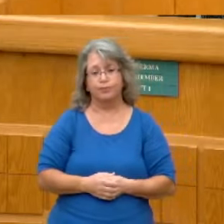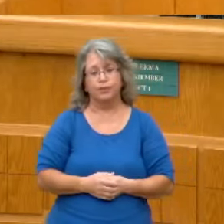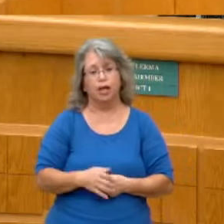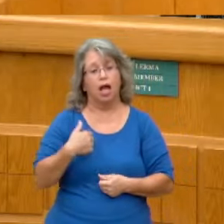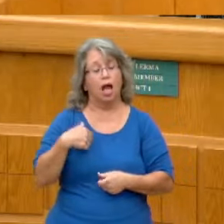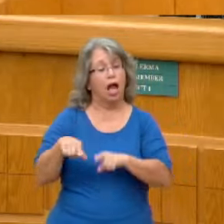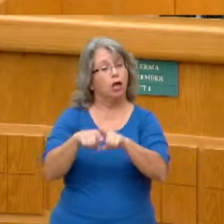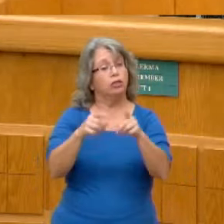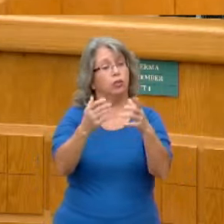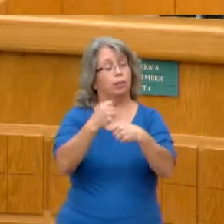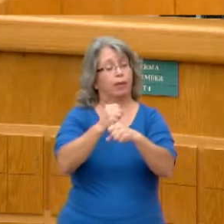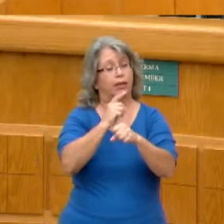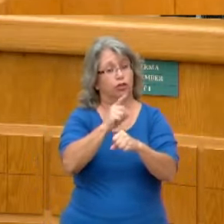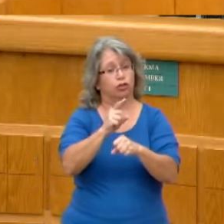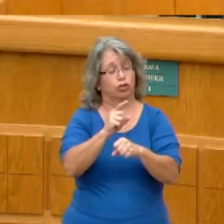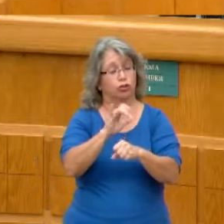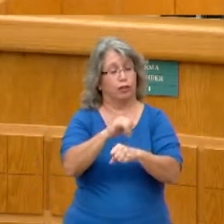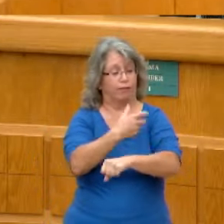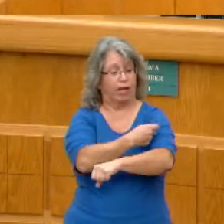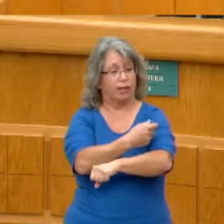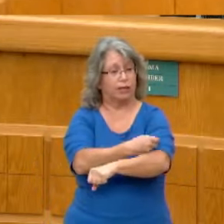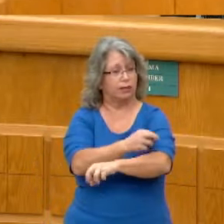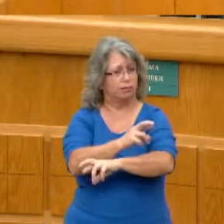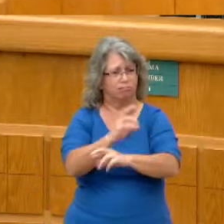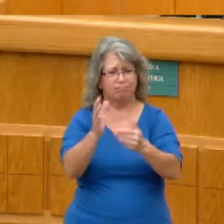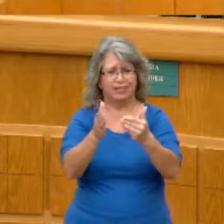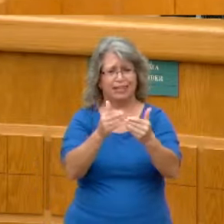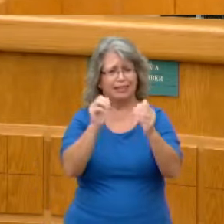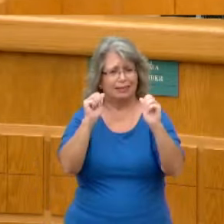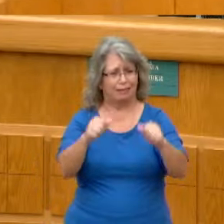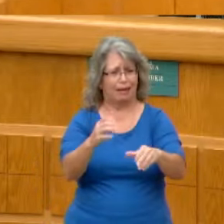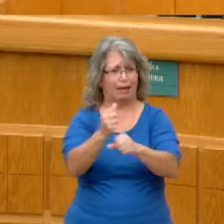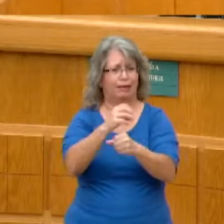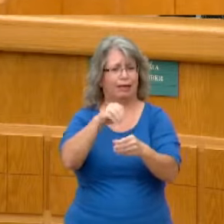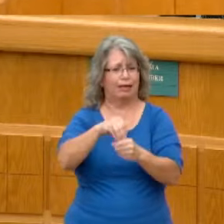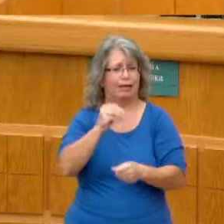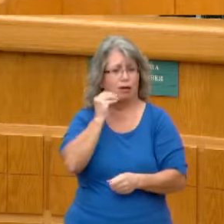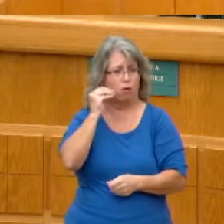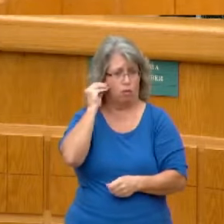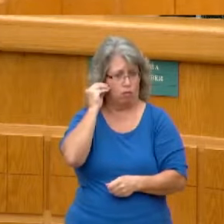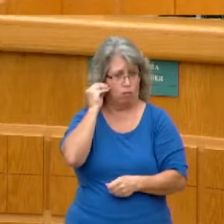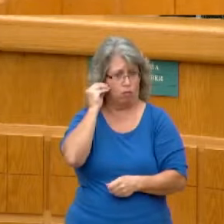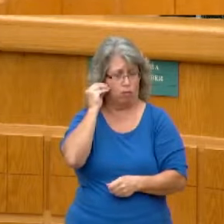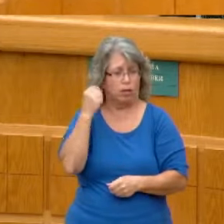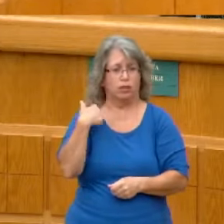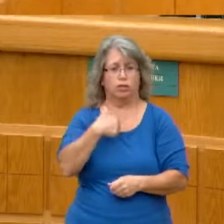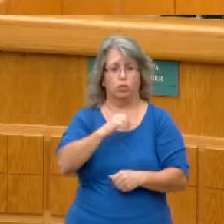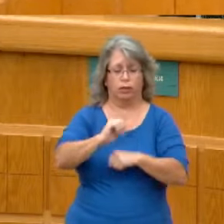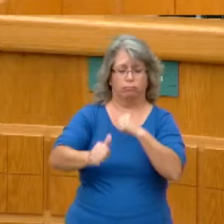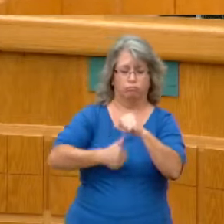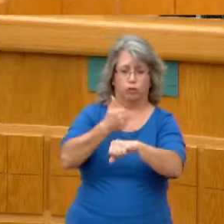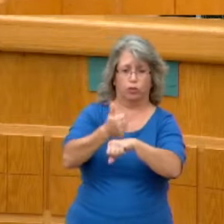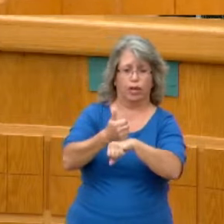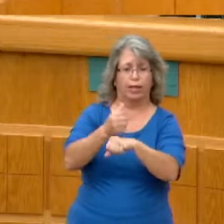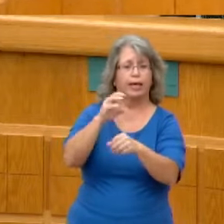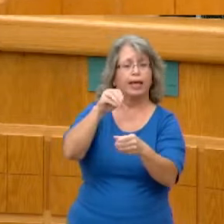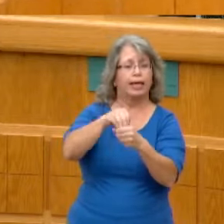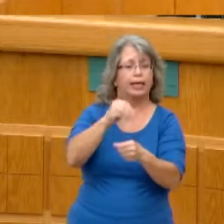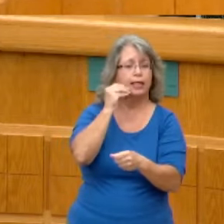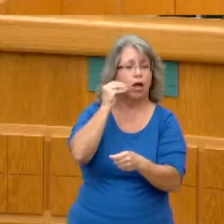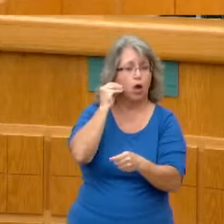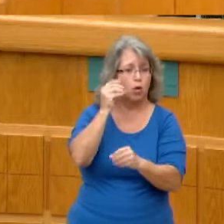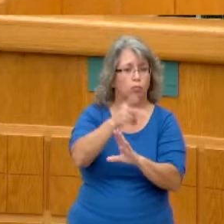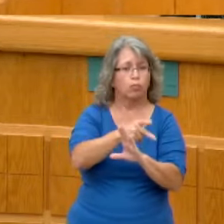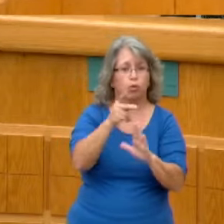available to you in home, which is why we created the in-home program. And that is a great tool for administering